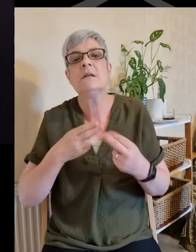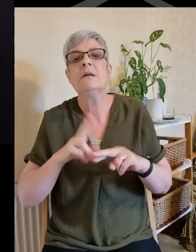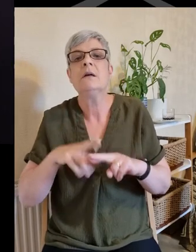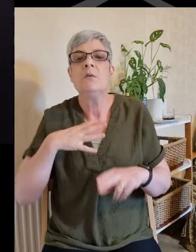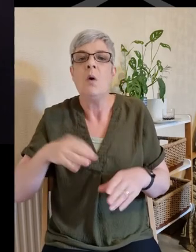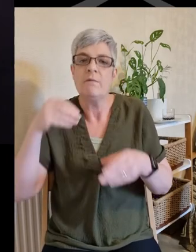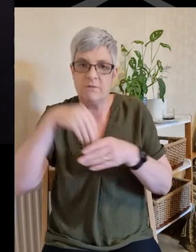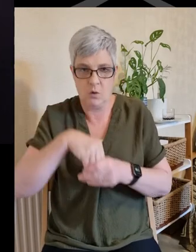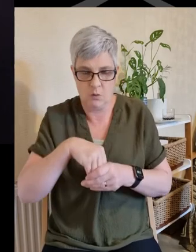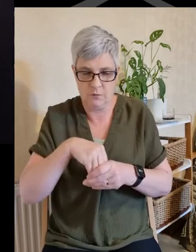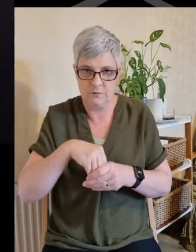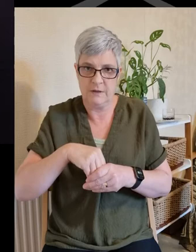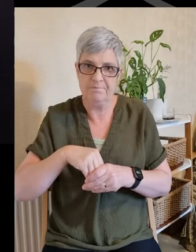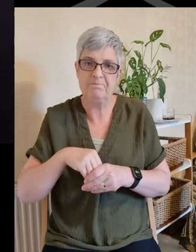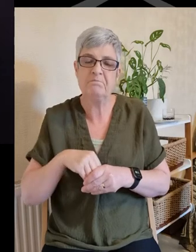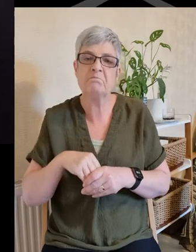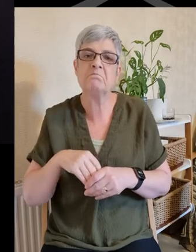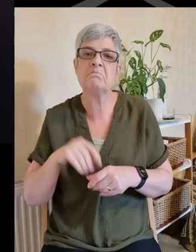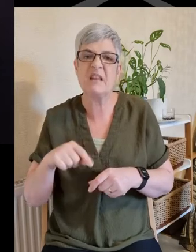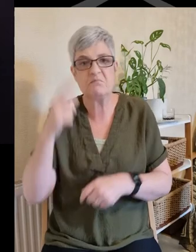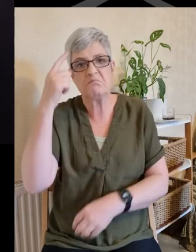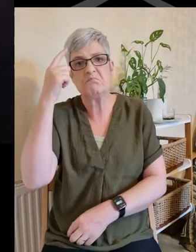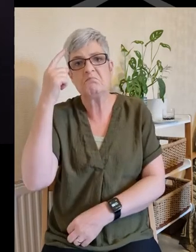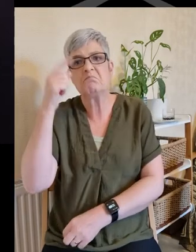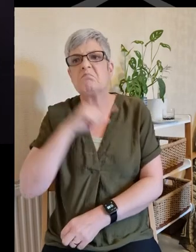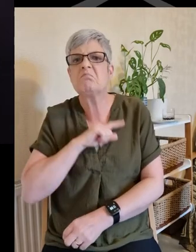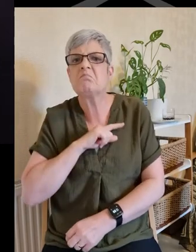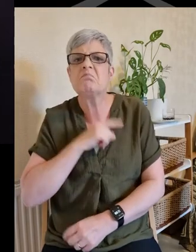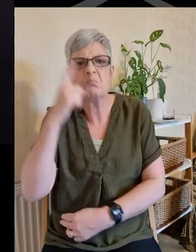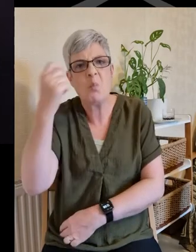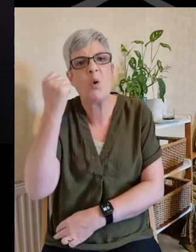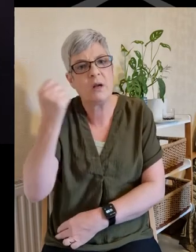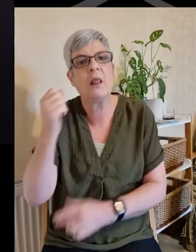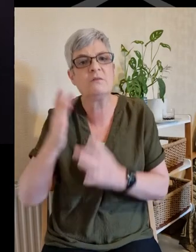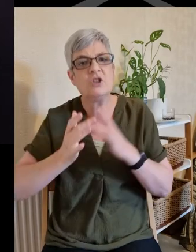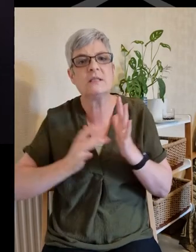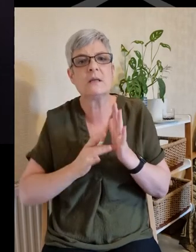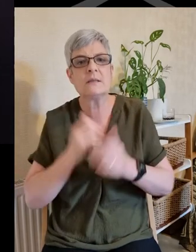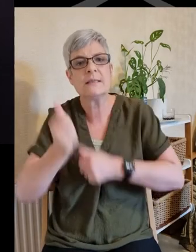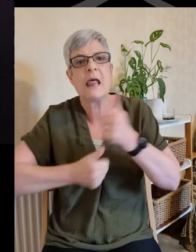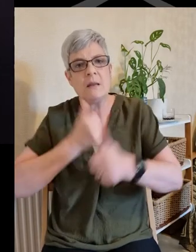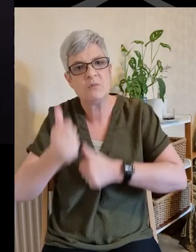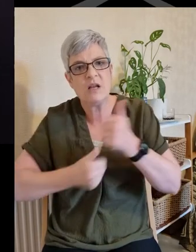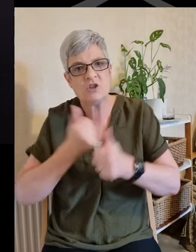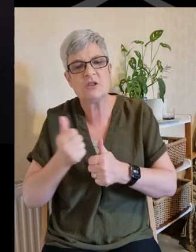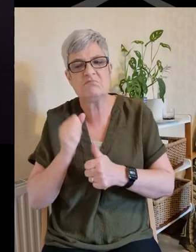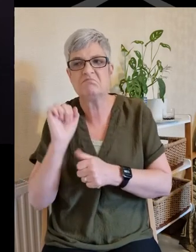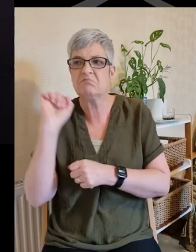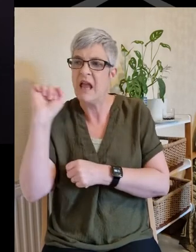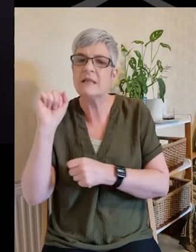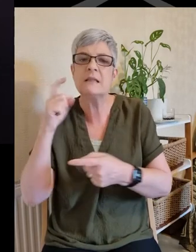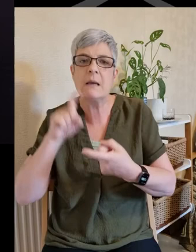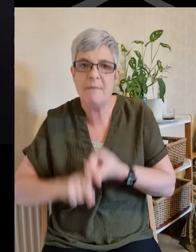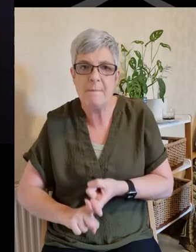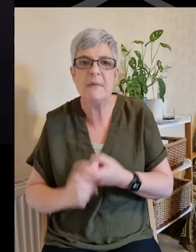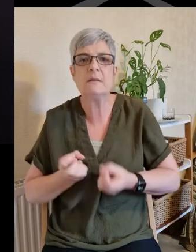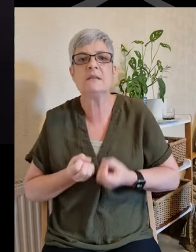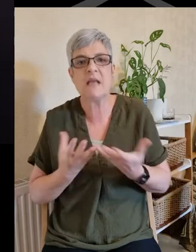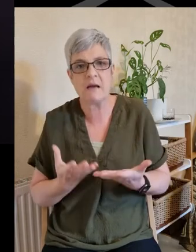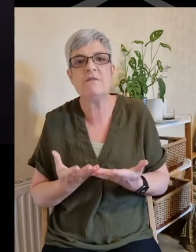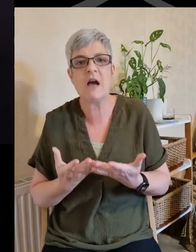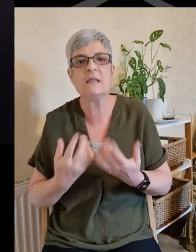us in this memorial of Jesus and this celebration of his commitment to us and sacrifice for